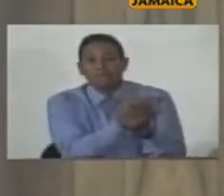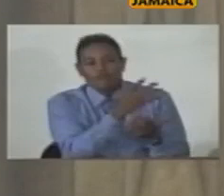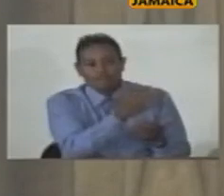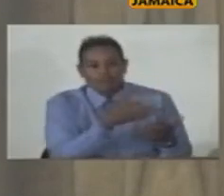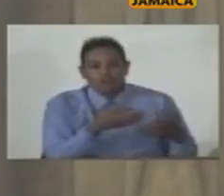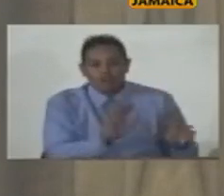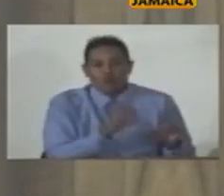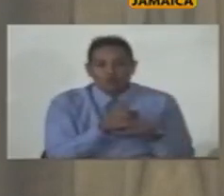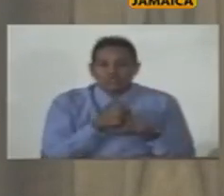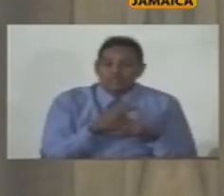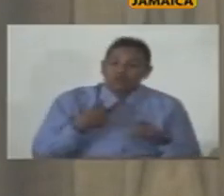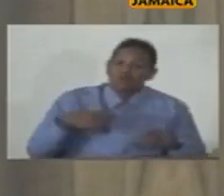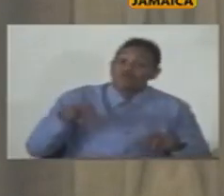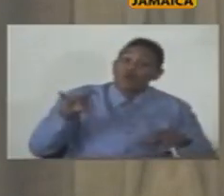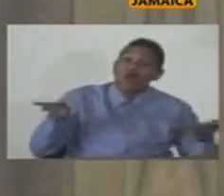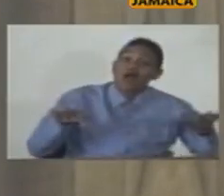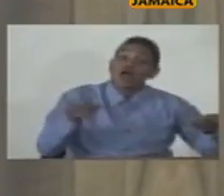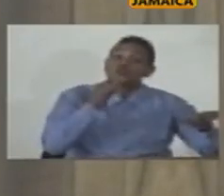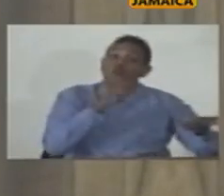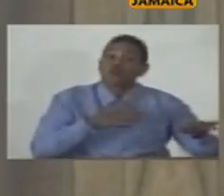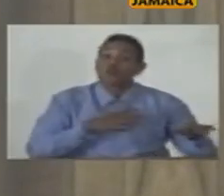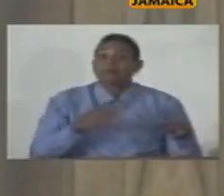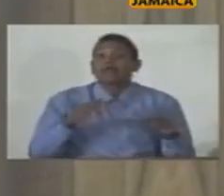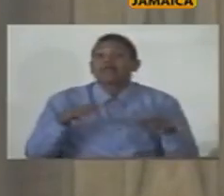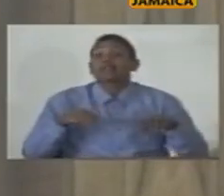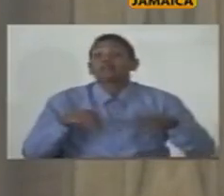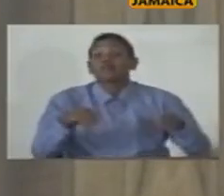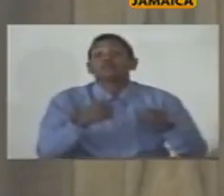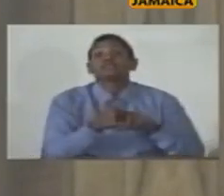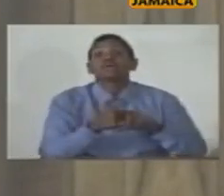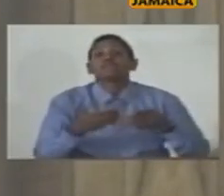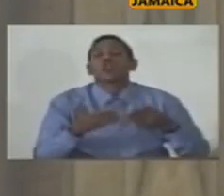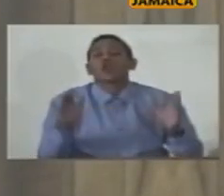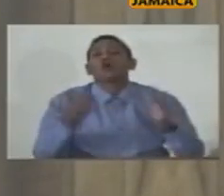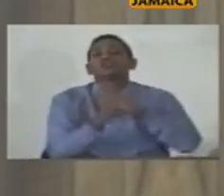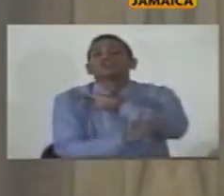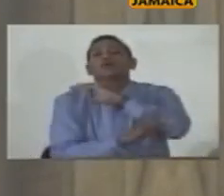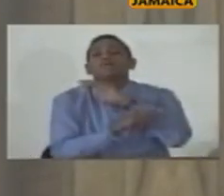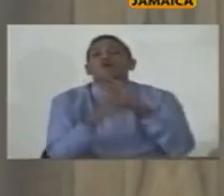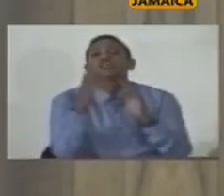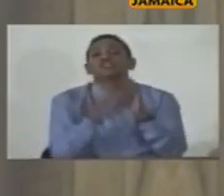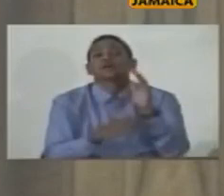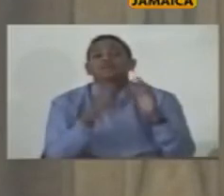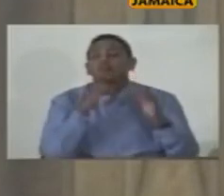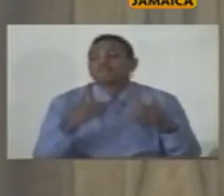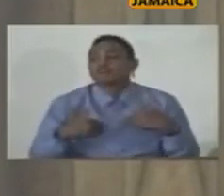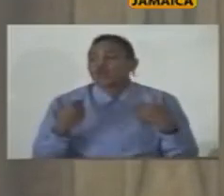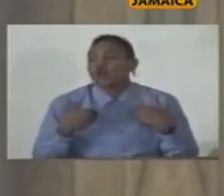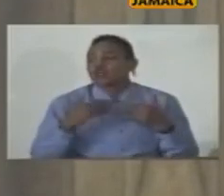founded the Action Women's Movement and launched the Portland chapter of the Young Jamaica.